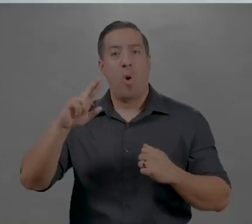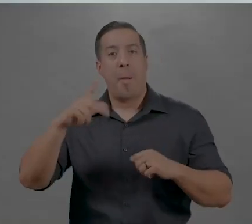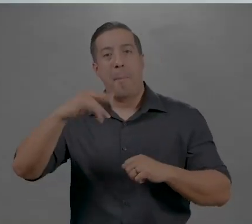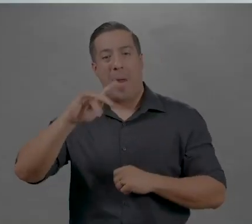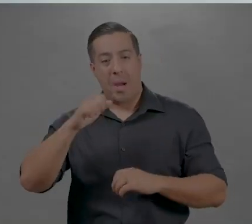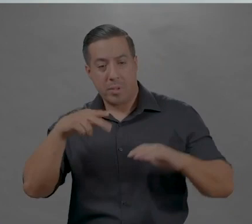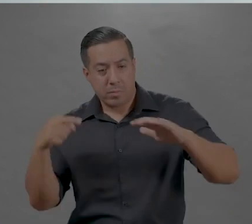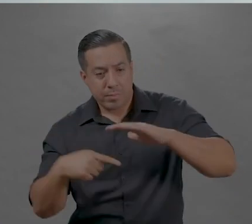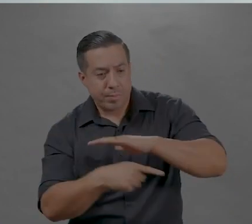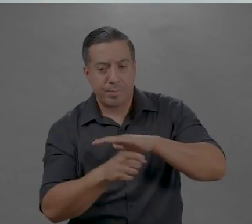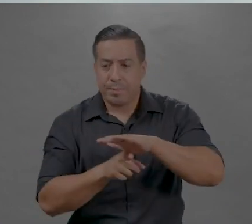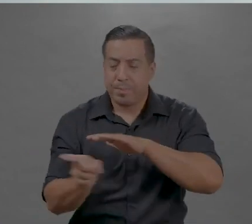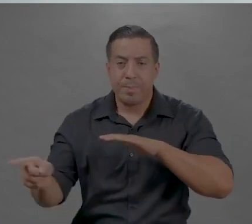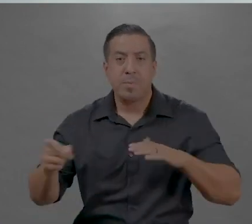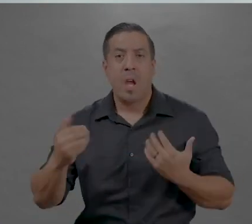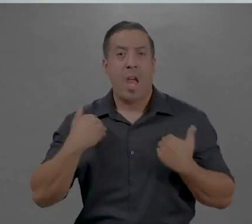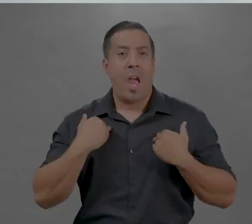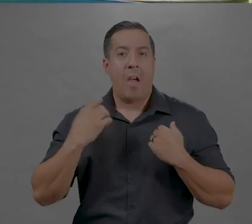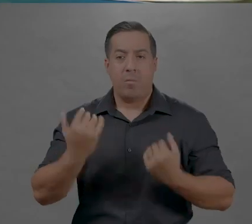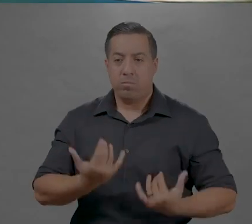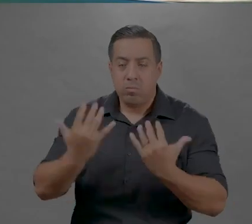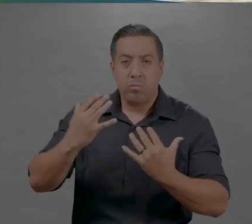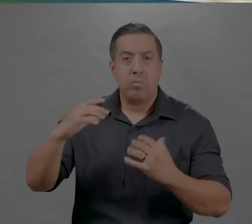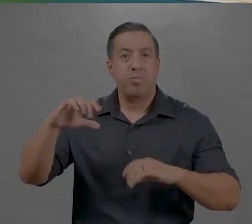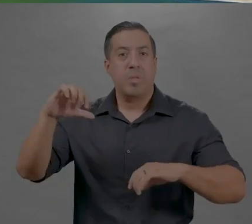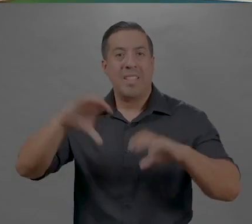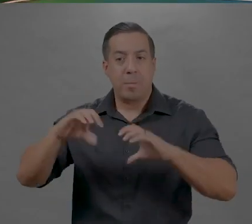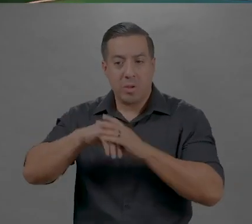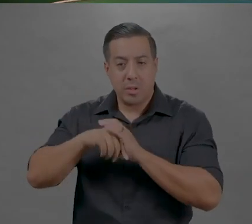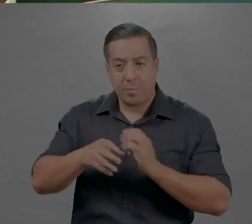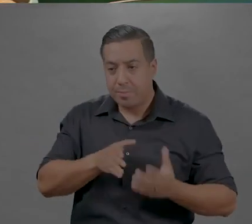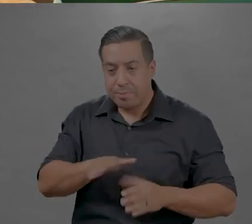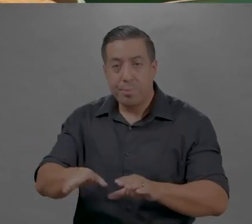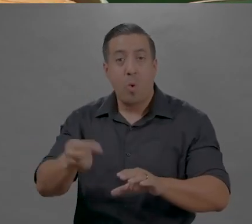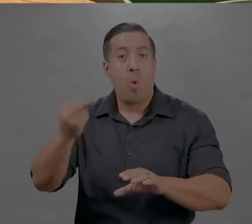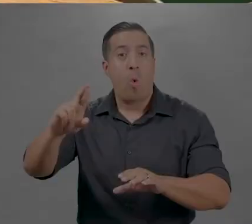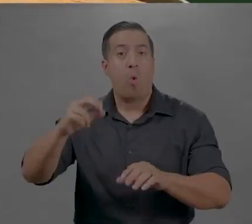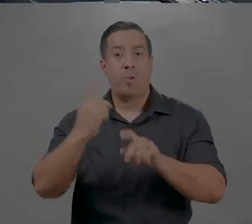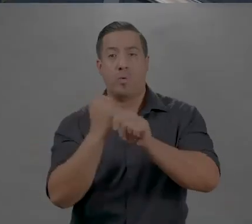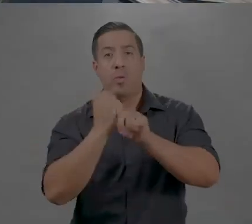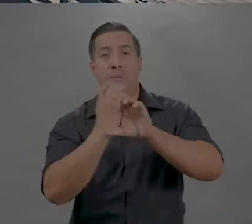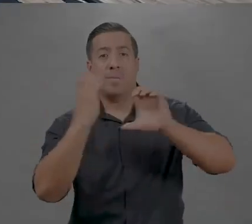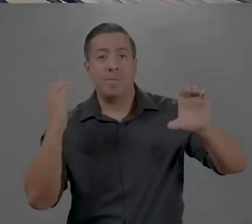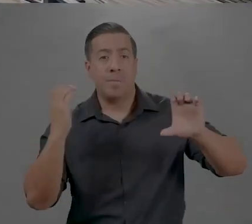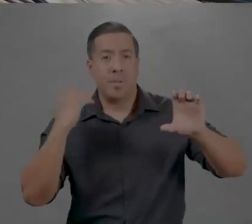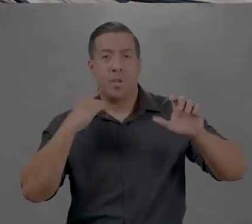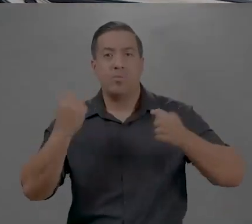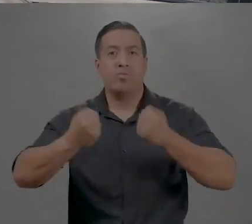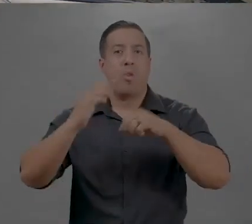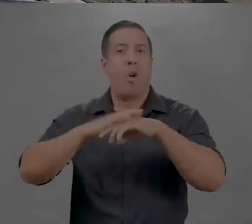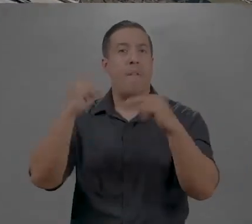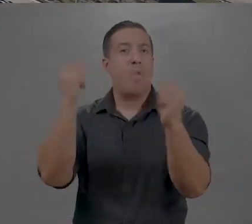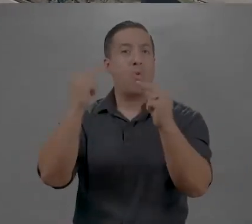accidents. Underground pipelines extend in all directions, carrying flammable fluids beneath our neighborhoods, while hazardous